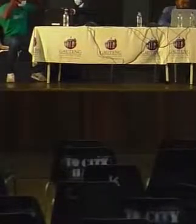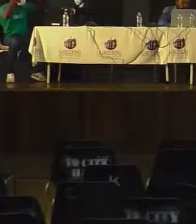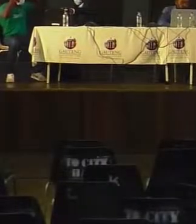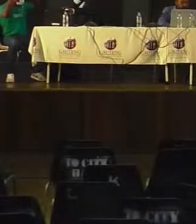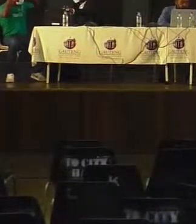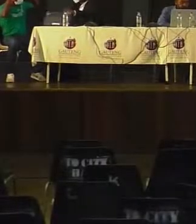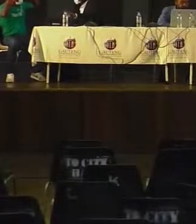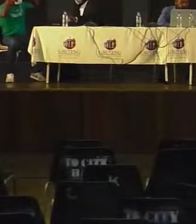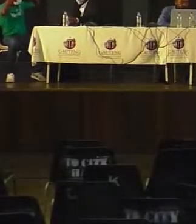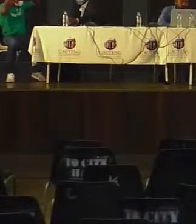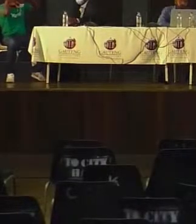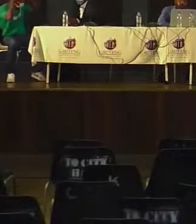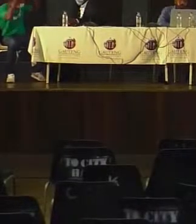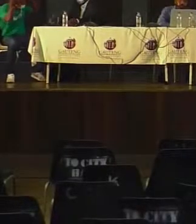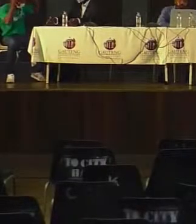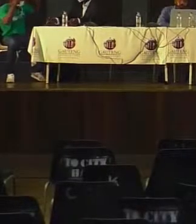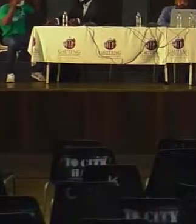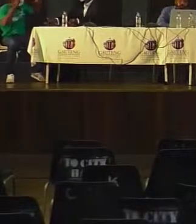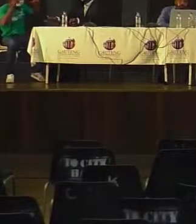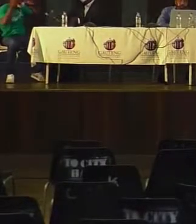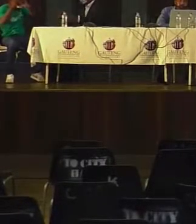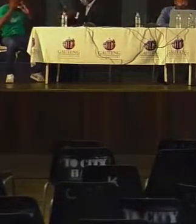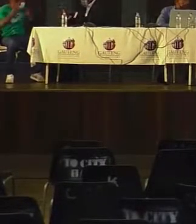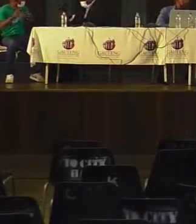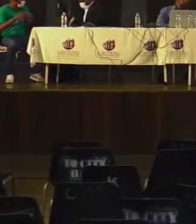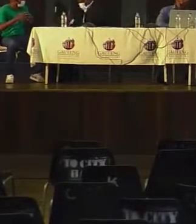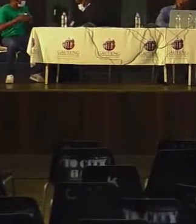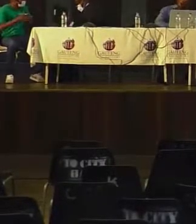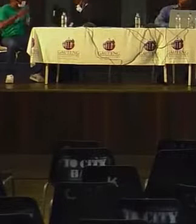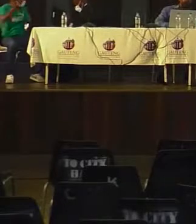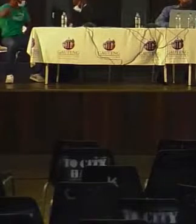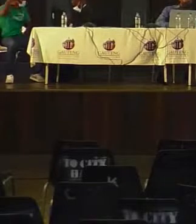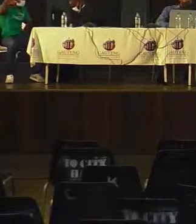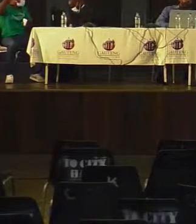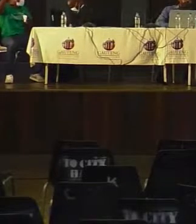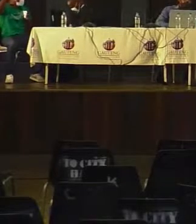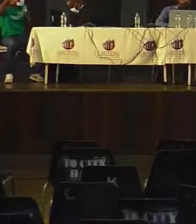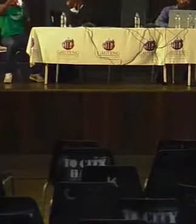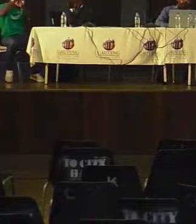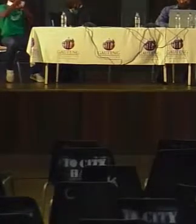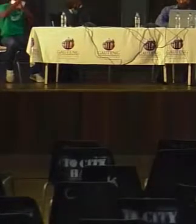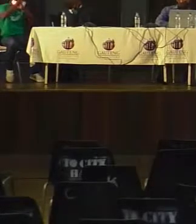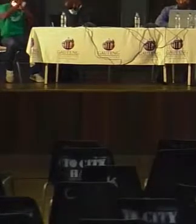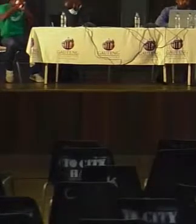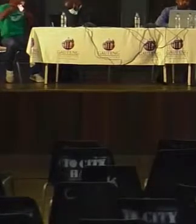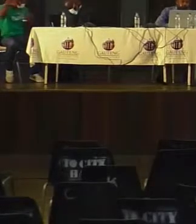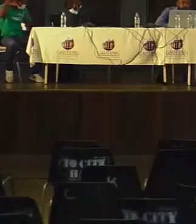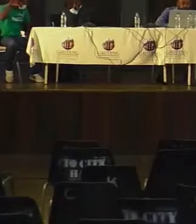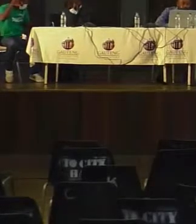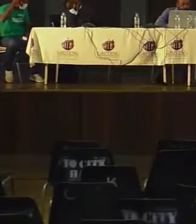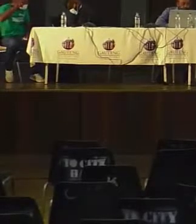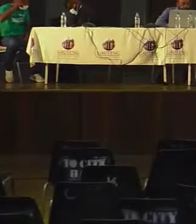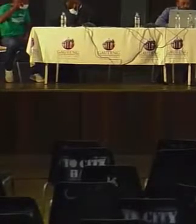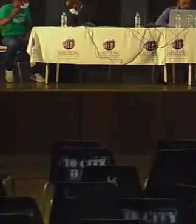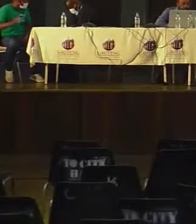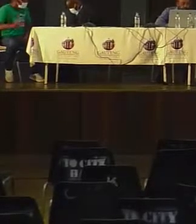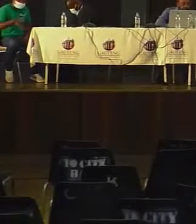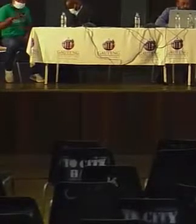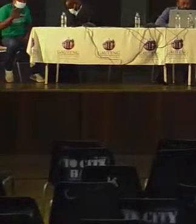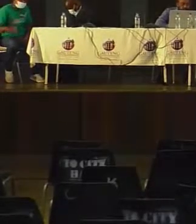rather move out? We want to finish our portfolio committee. Simbisa, can we hand over to you to take us through?